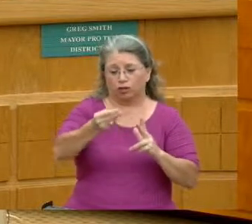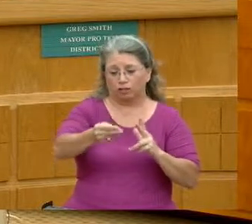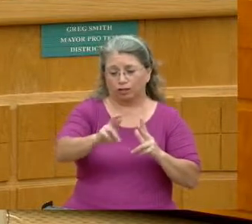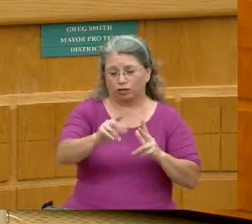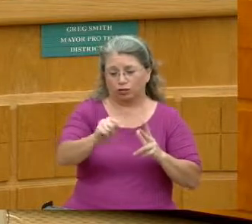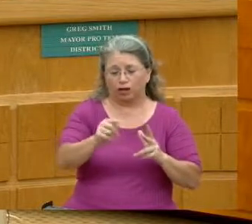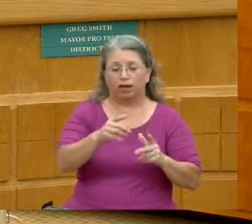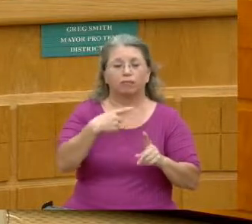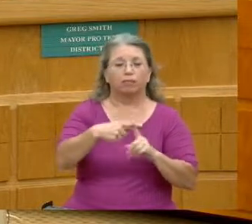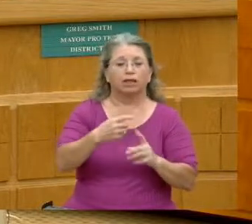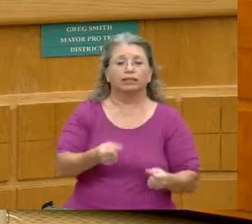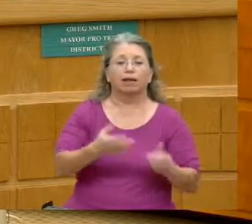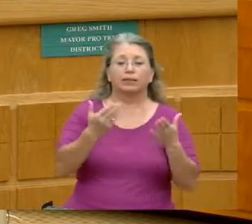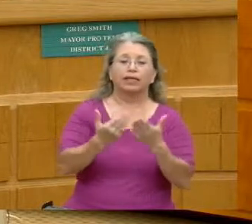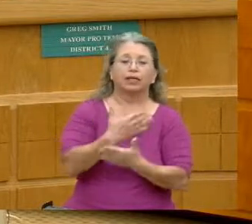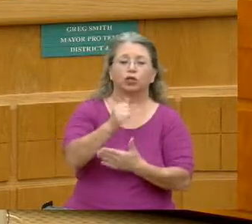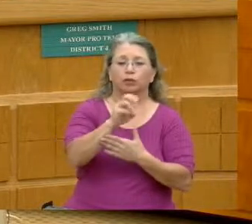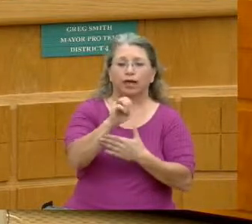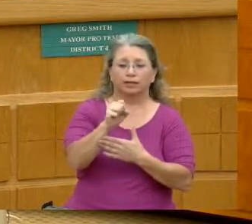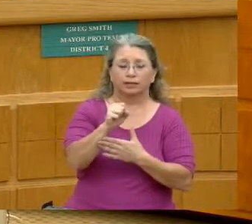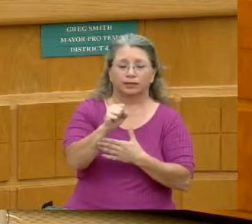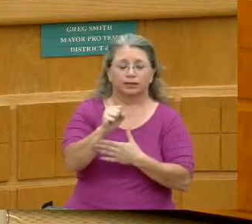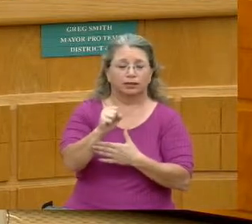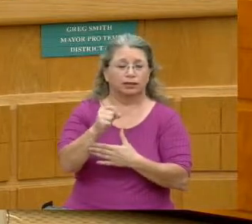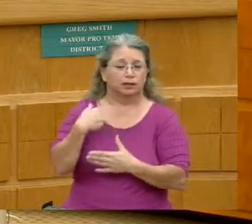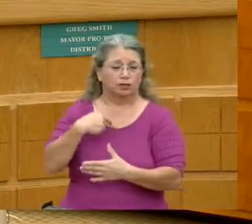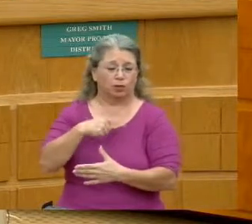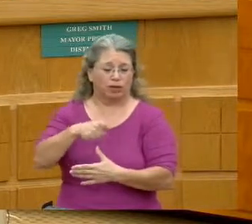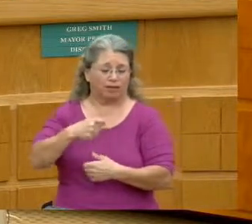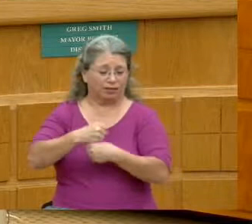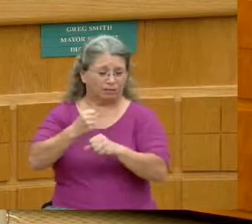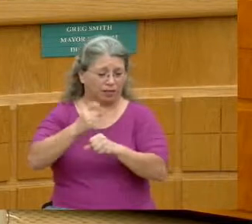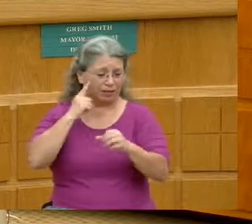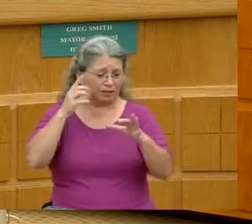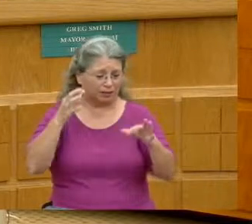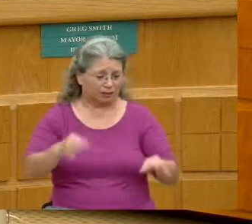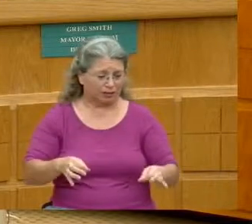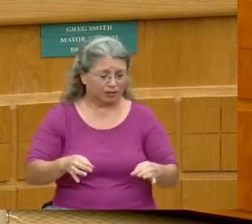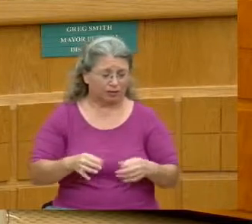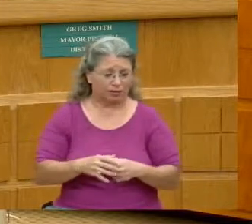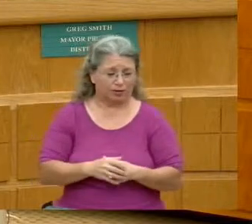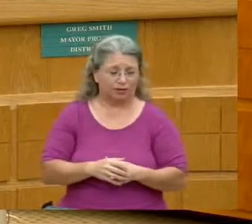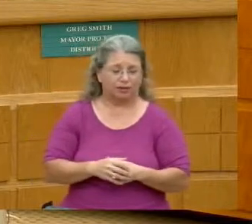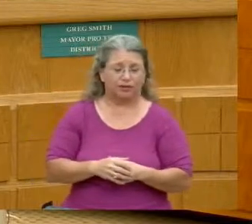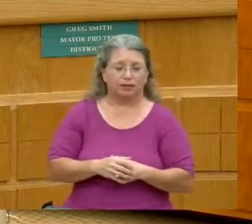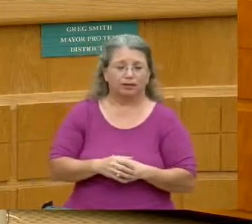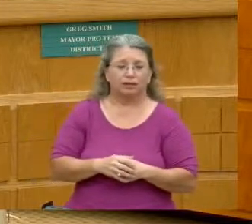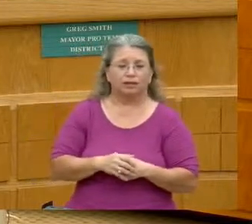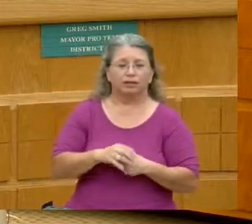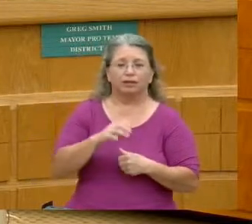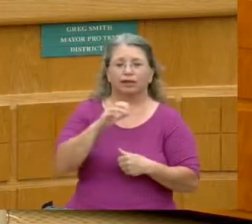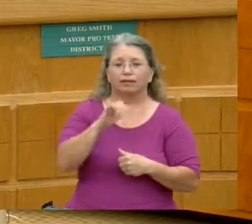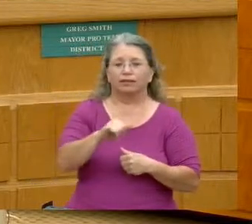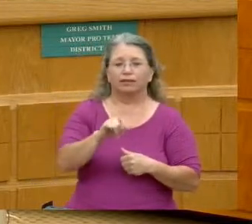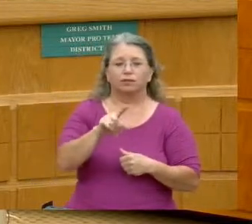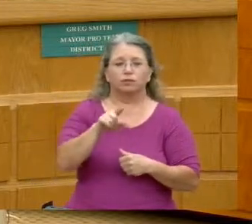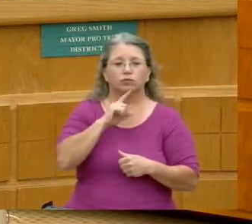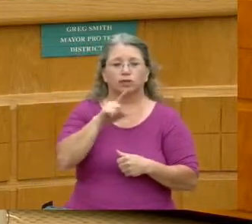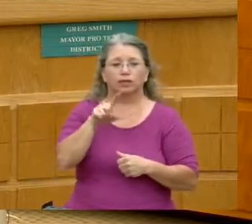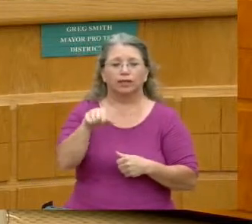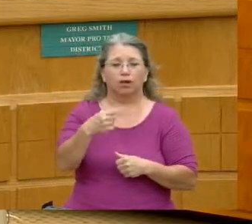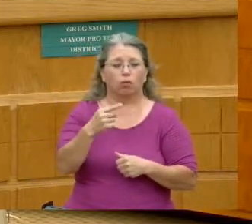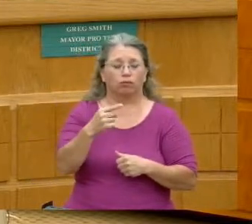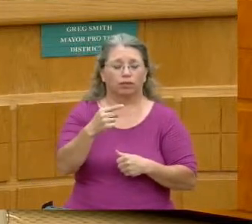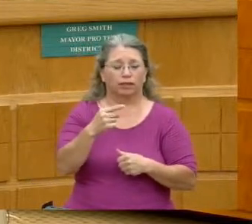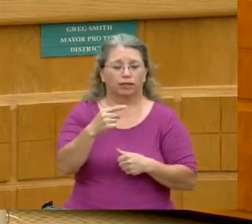we have to make a decision. Just like the other model, it doesn't like, it was only ever designed really for one curve, up and down.